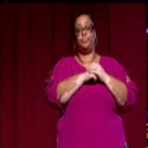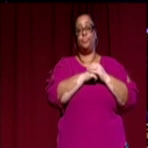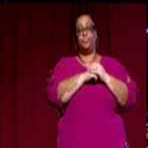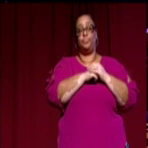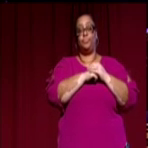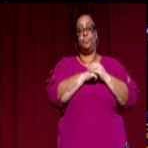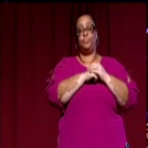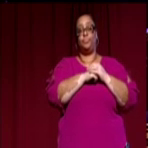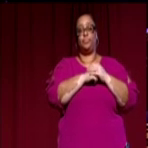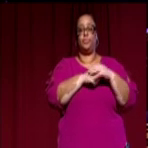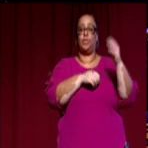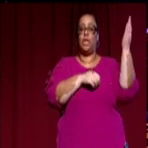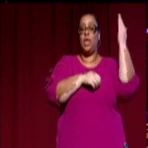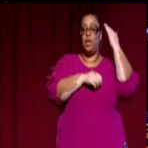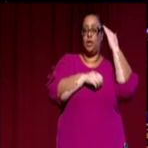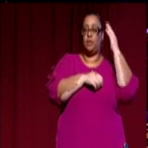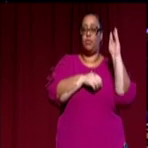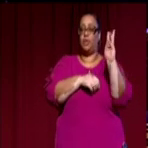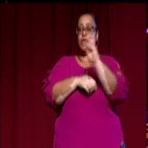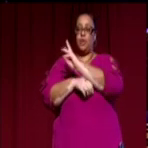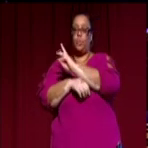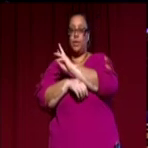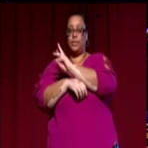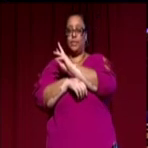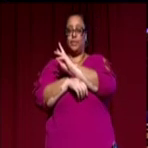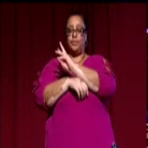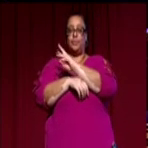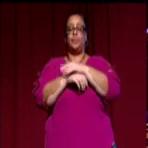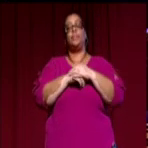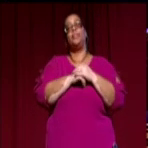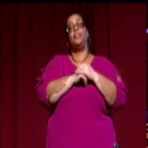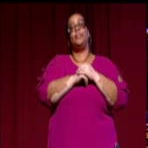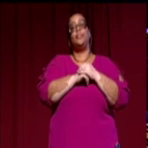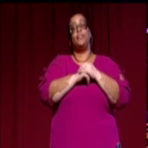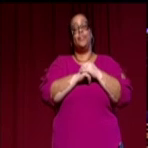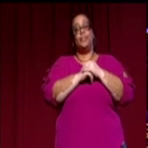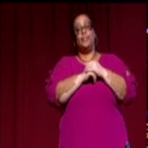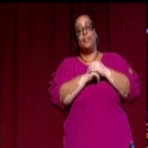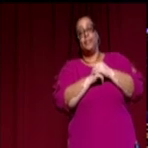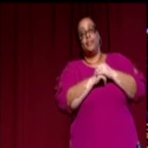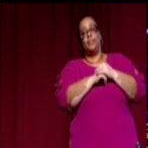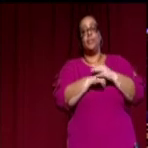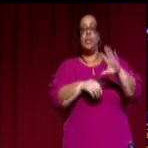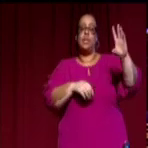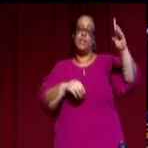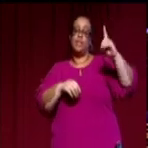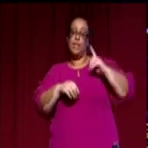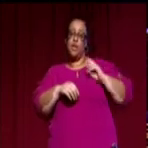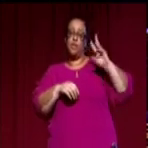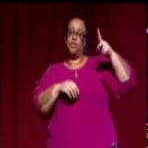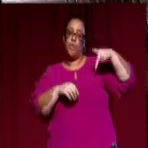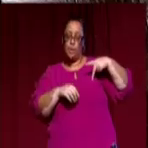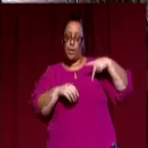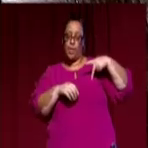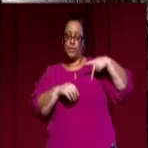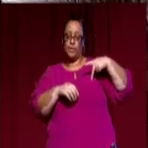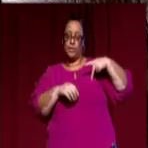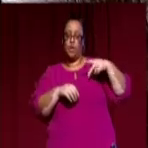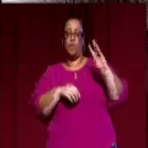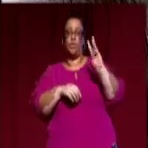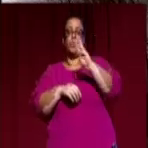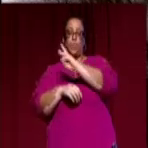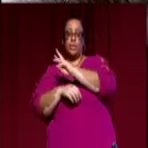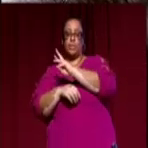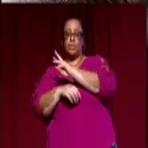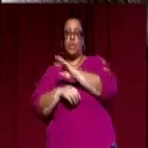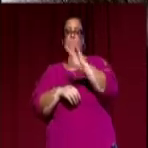Tim is straight up West Side. I'm West Side, though. Yeah, I am pastor. Yeah, absolutely. Pastor DeAndre Patterson of the Destiny Worship Center on the West Side and